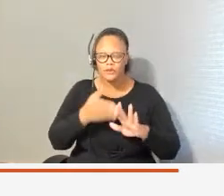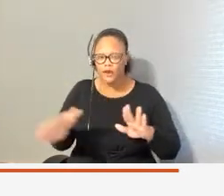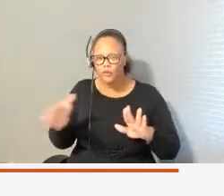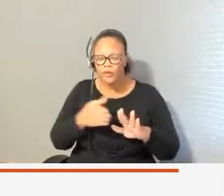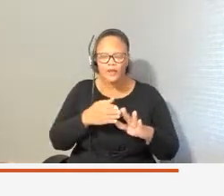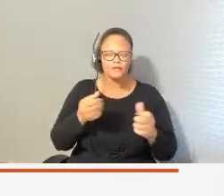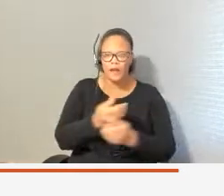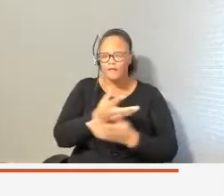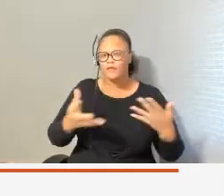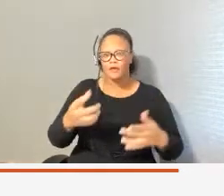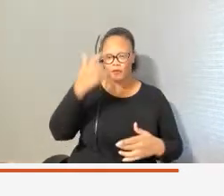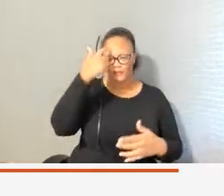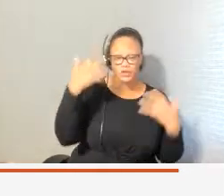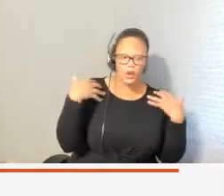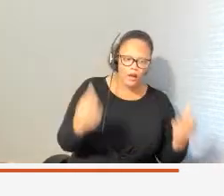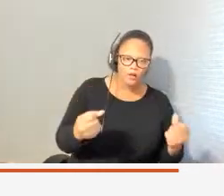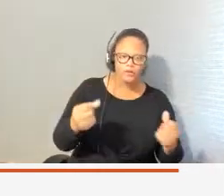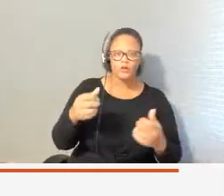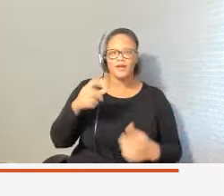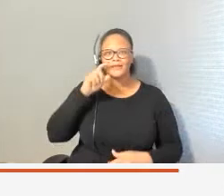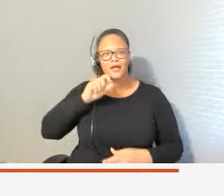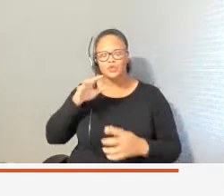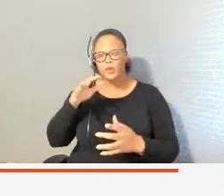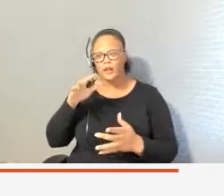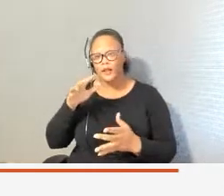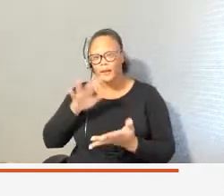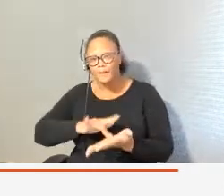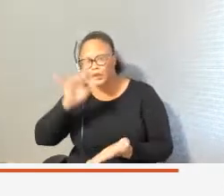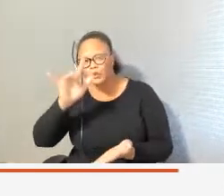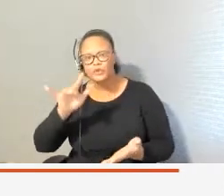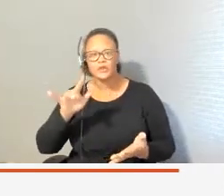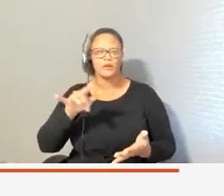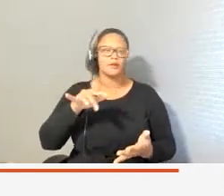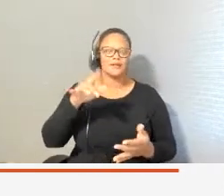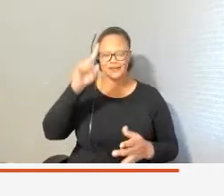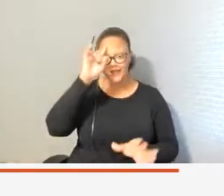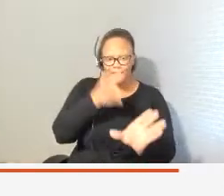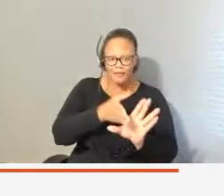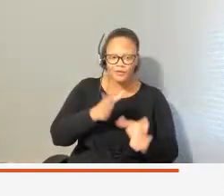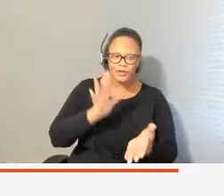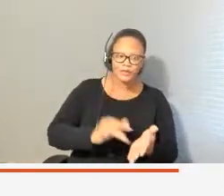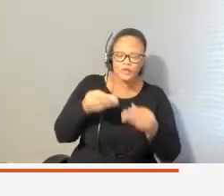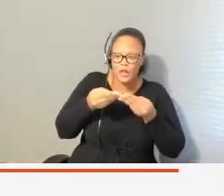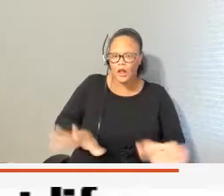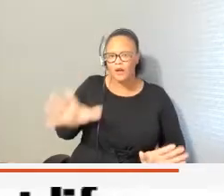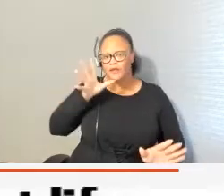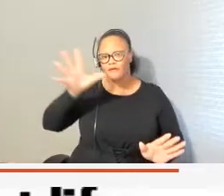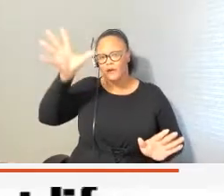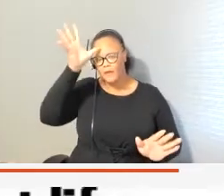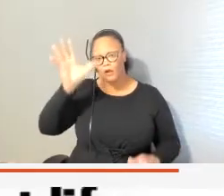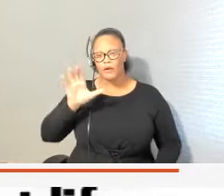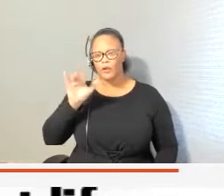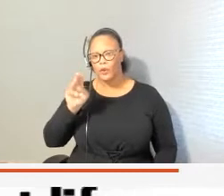abuse, emotional neglect, sexual abuse, psychological abuse, loss of a parent, criminal